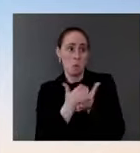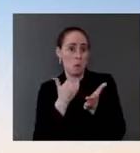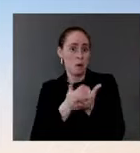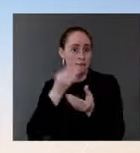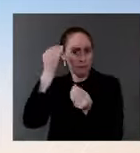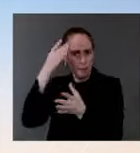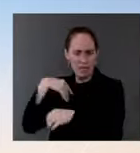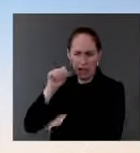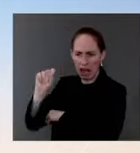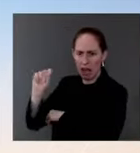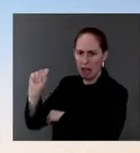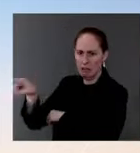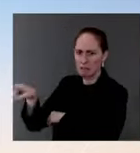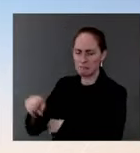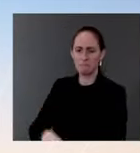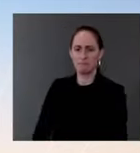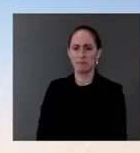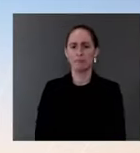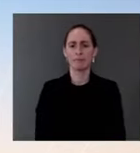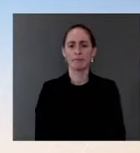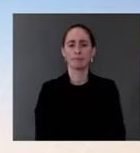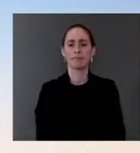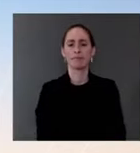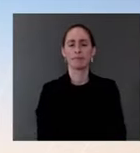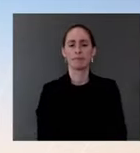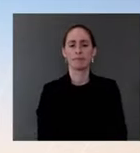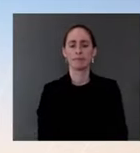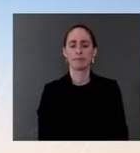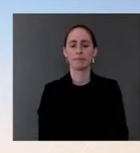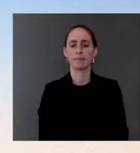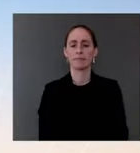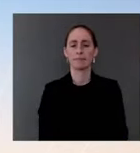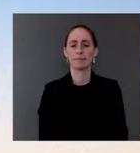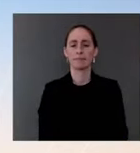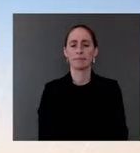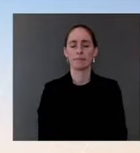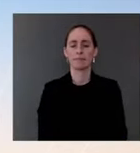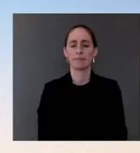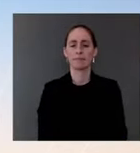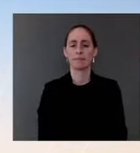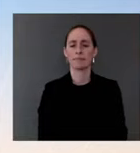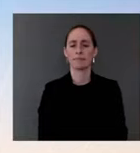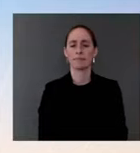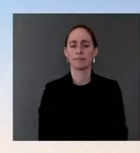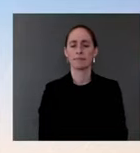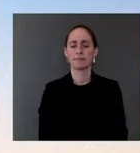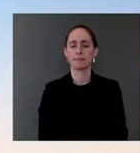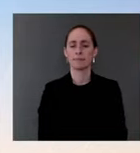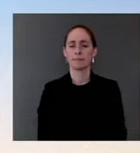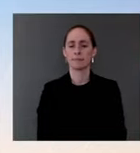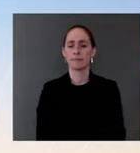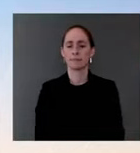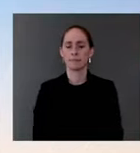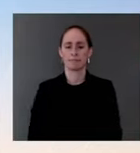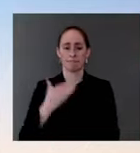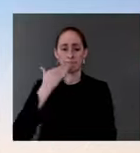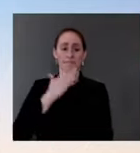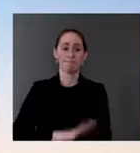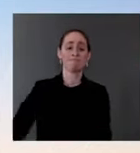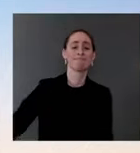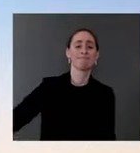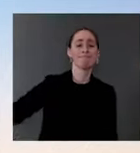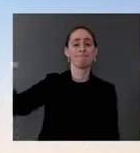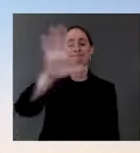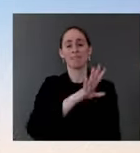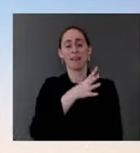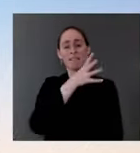does it send to American farmers who were, hoping for a boost from these export obligations if they aren't met, and should we